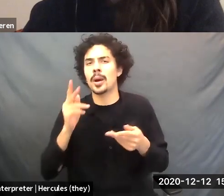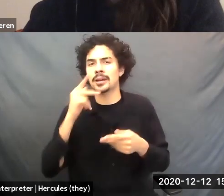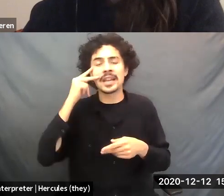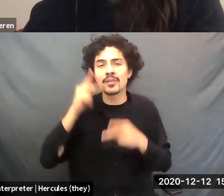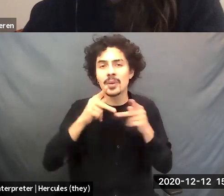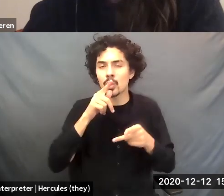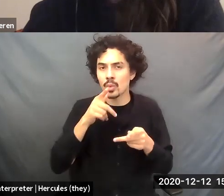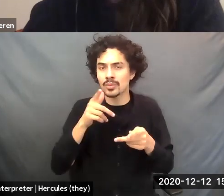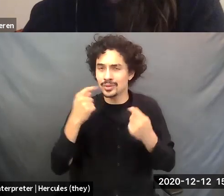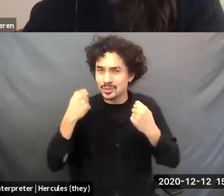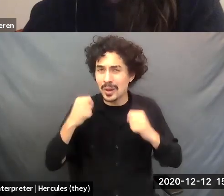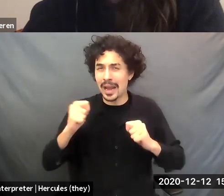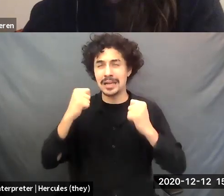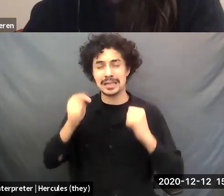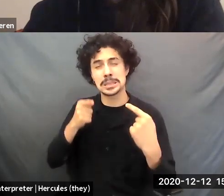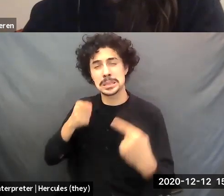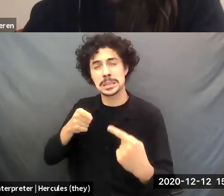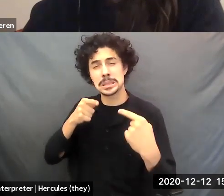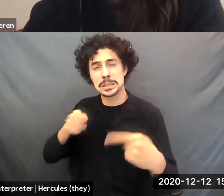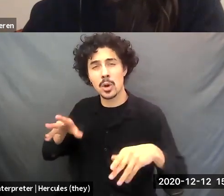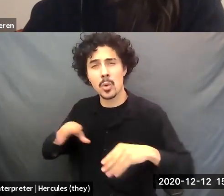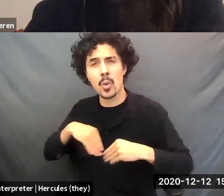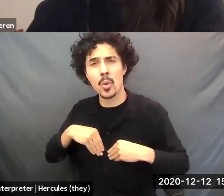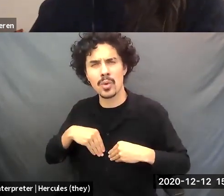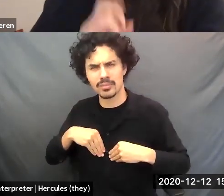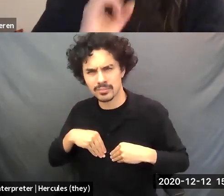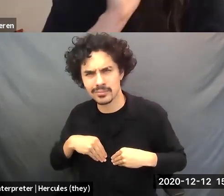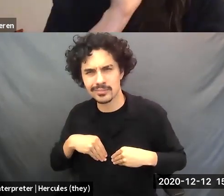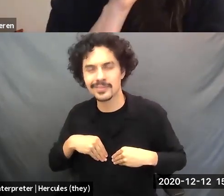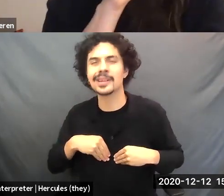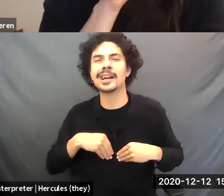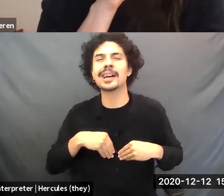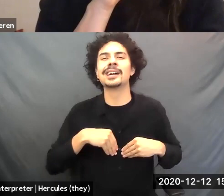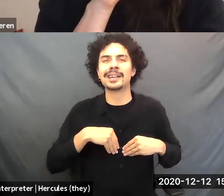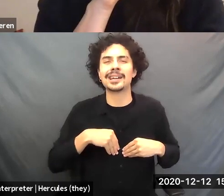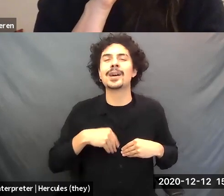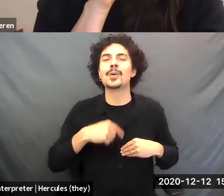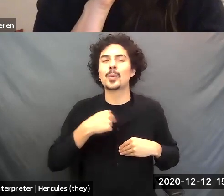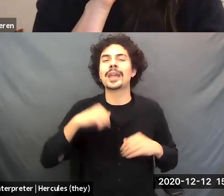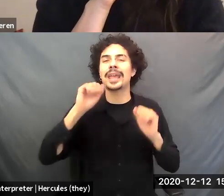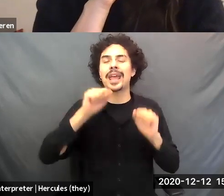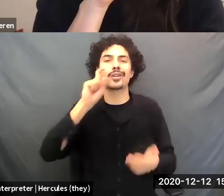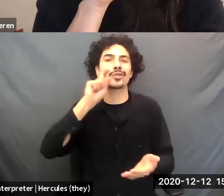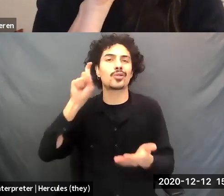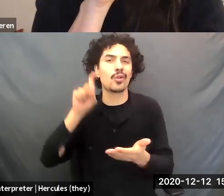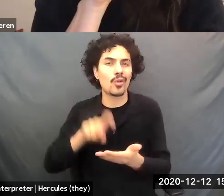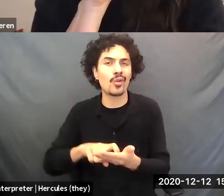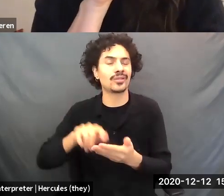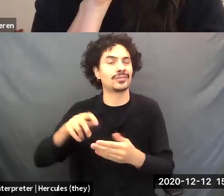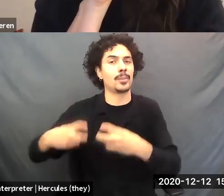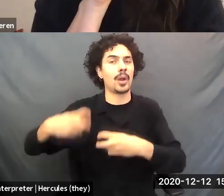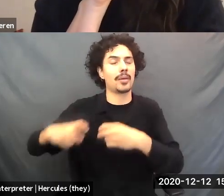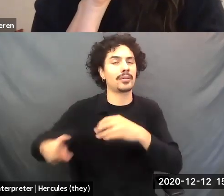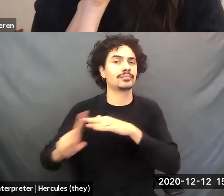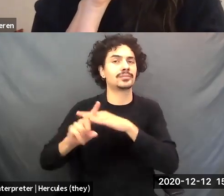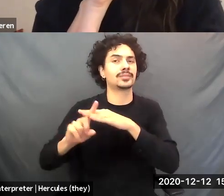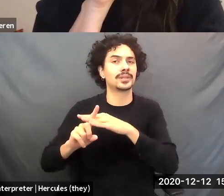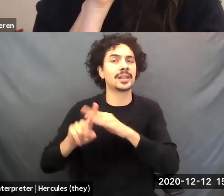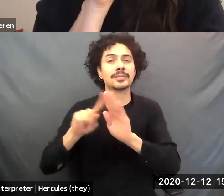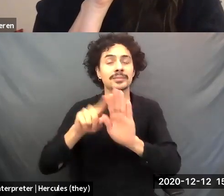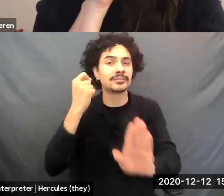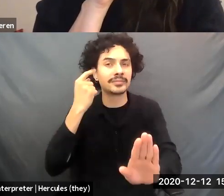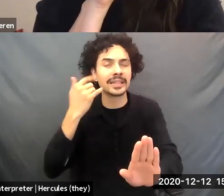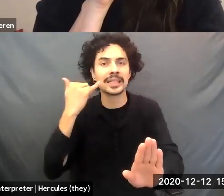who have rights to it. So land acknowledgements were a way of addressing that problem, but they've become controversial,